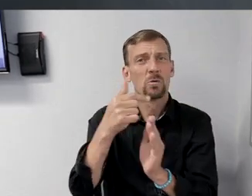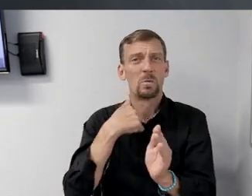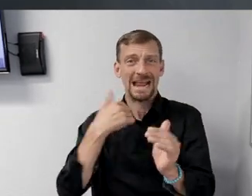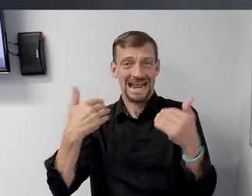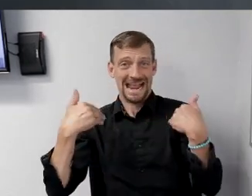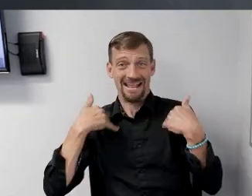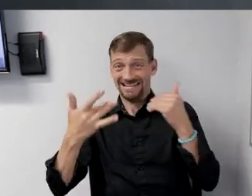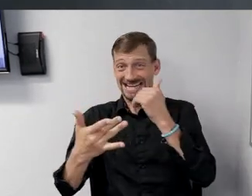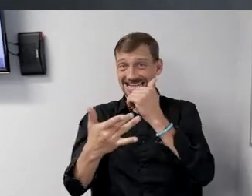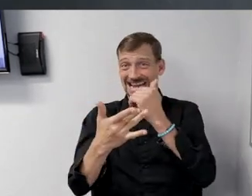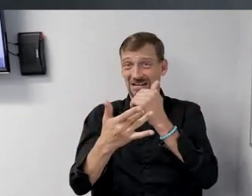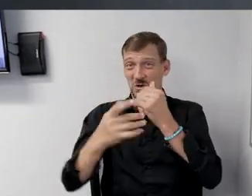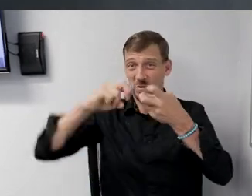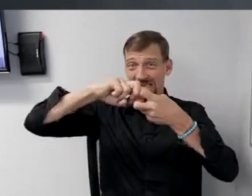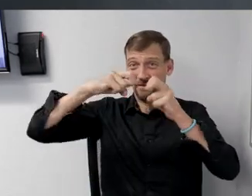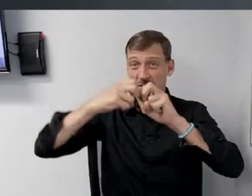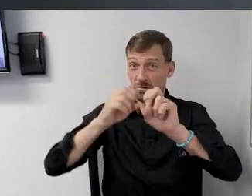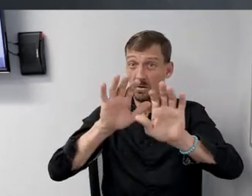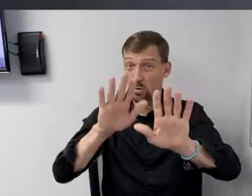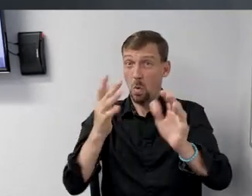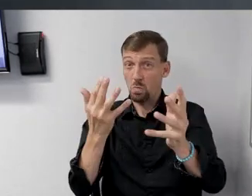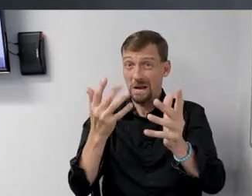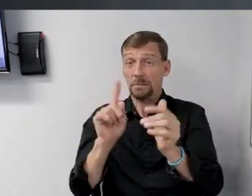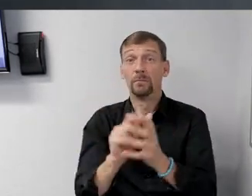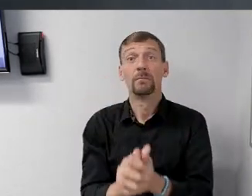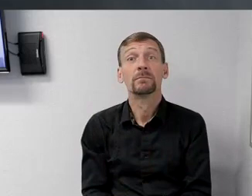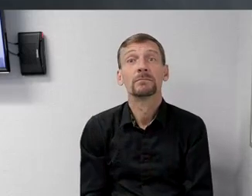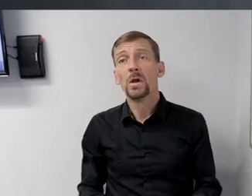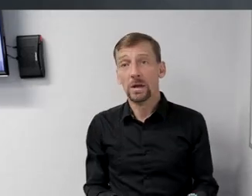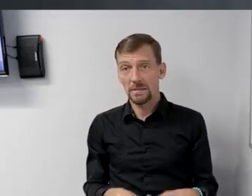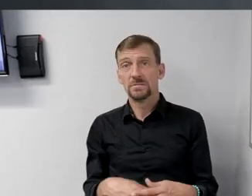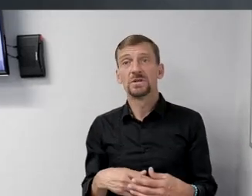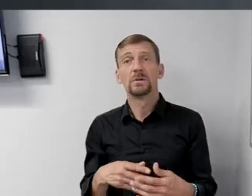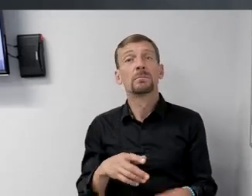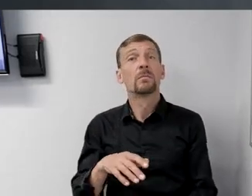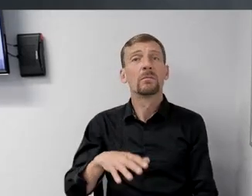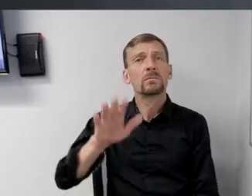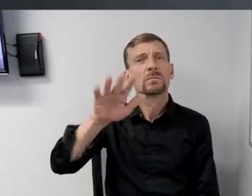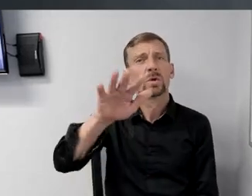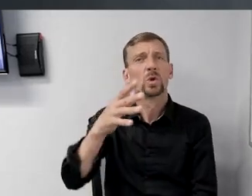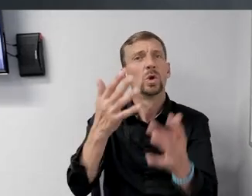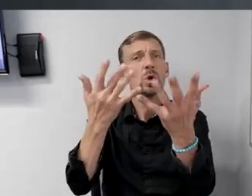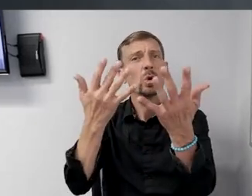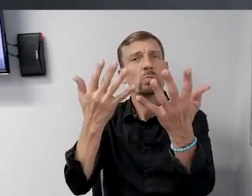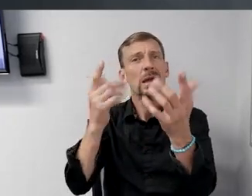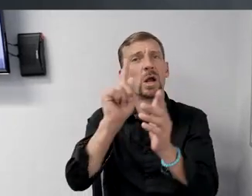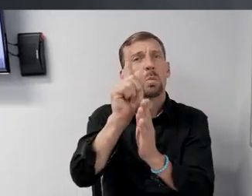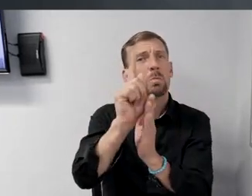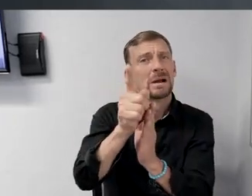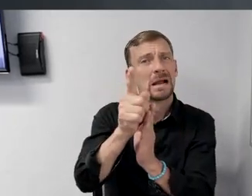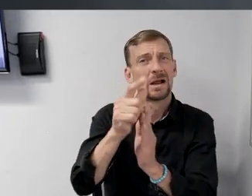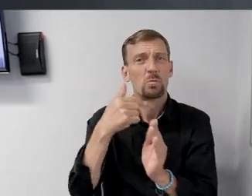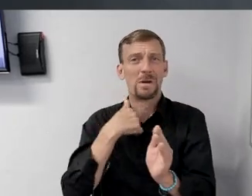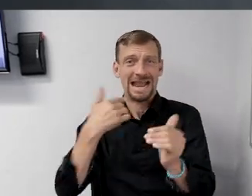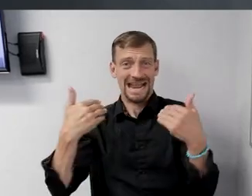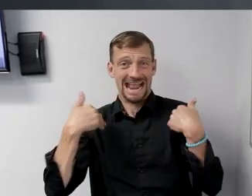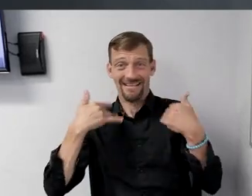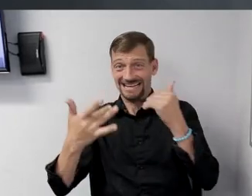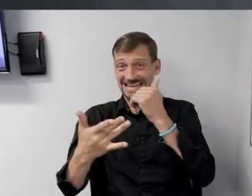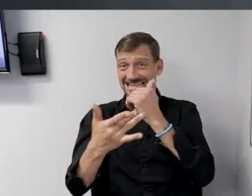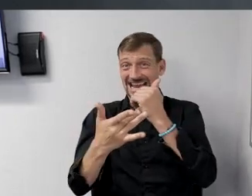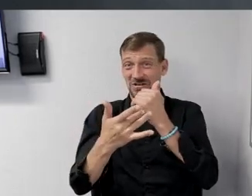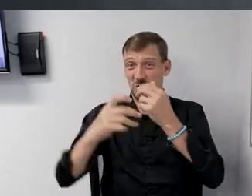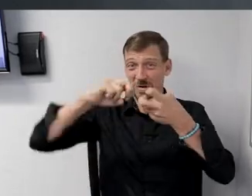get the best of us. And when we finally have this freedom and we open up, that we stop, our great behaviors that have